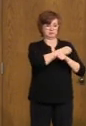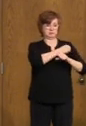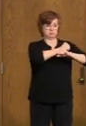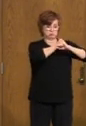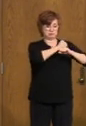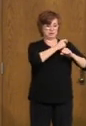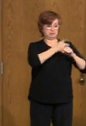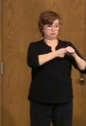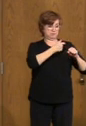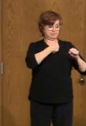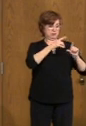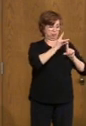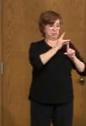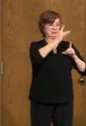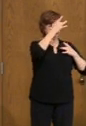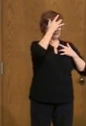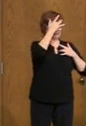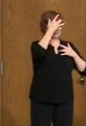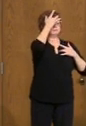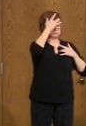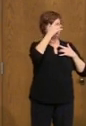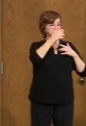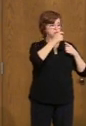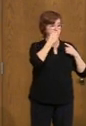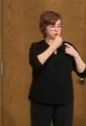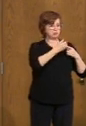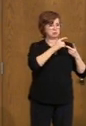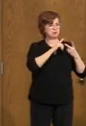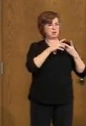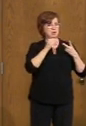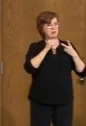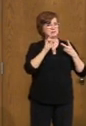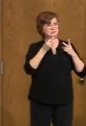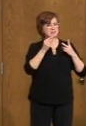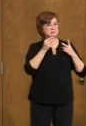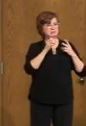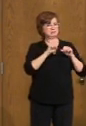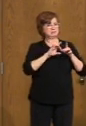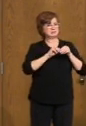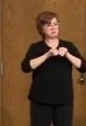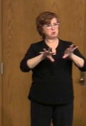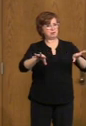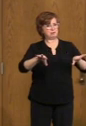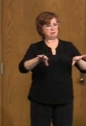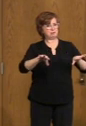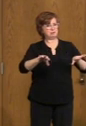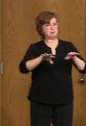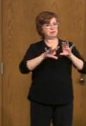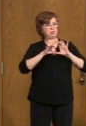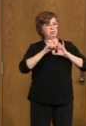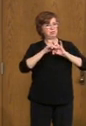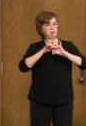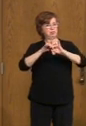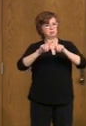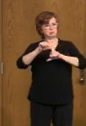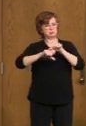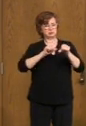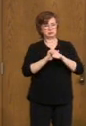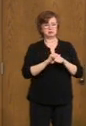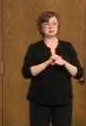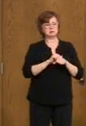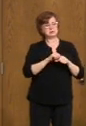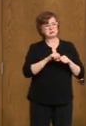we get more data from Canada, from our own province, and from other countries, we'll be updating guidelines